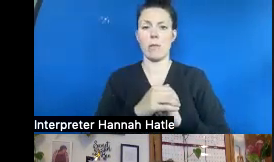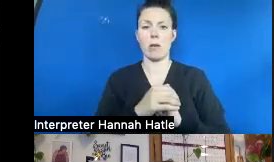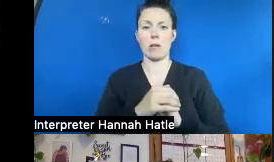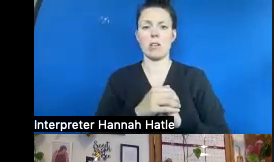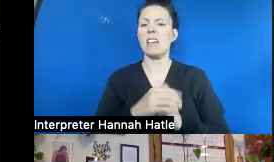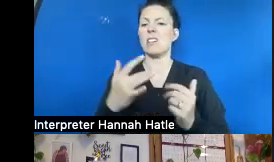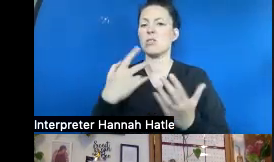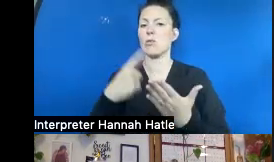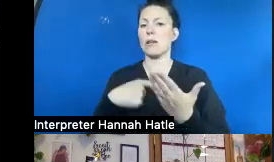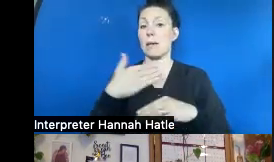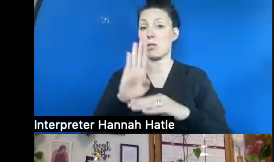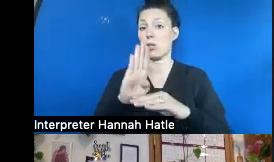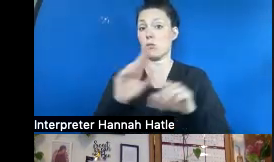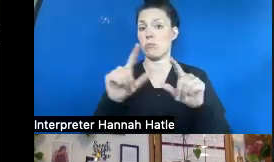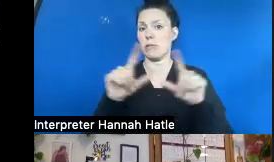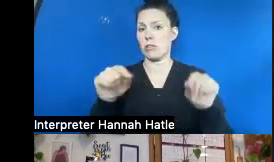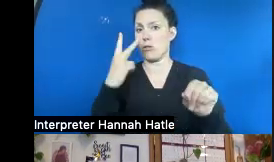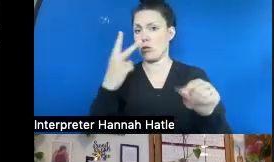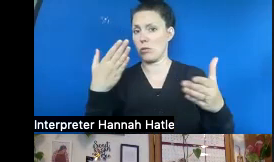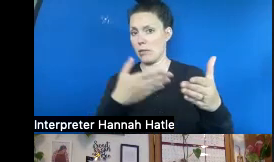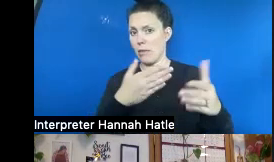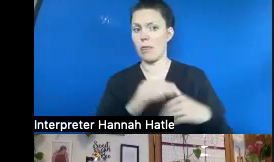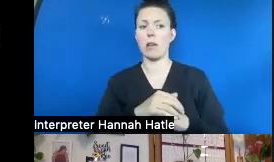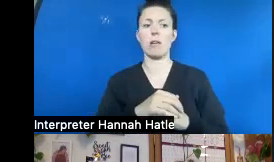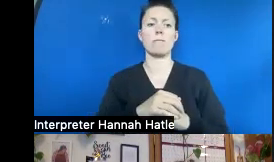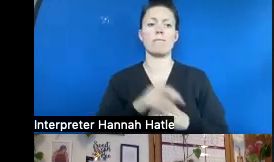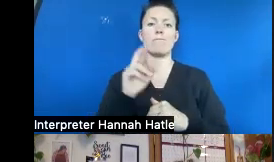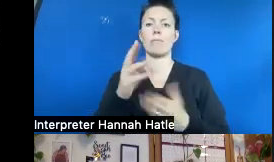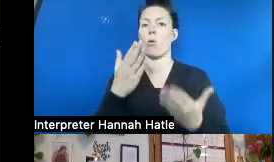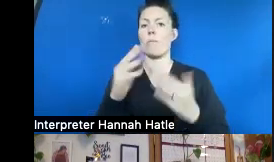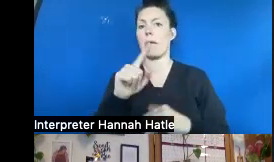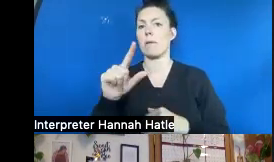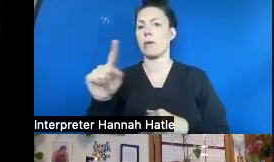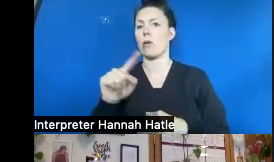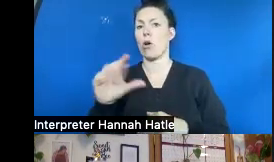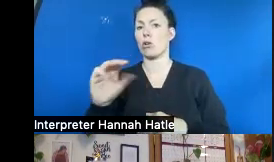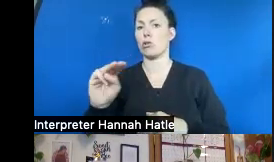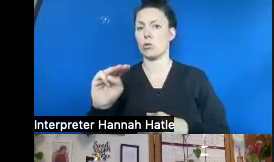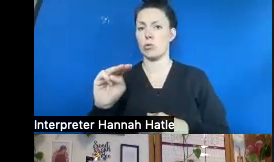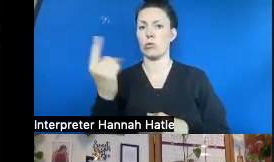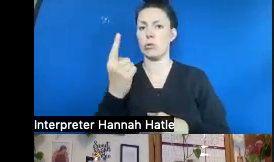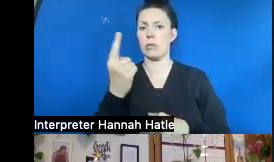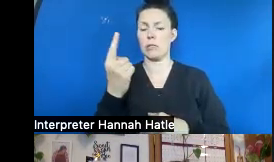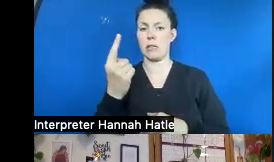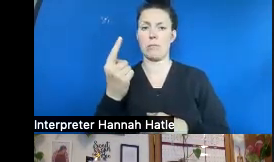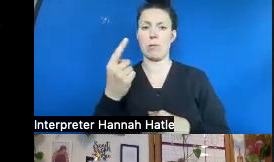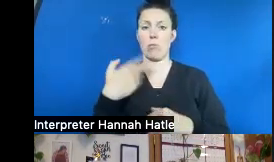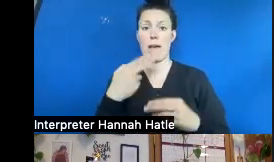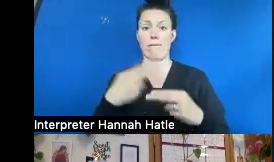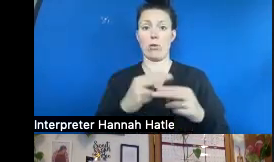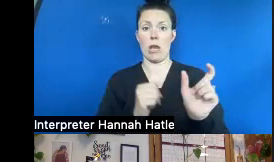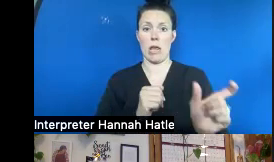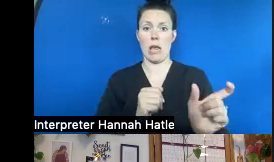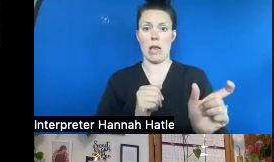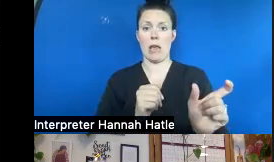business cards. It's in our, sometimes in the Zoom, you'll see somebody next to their name, they have their